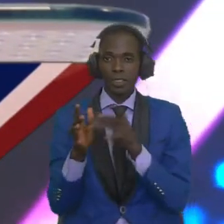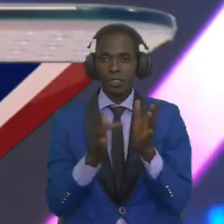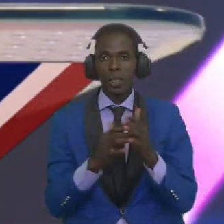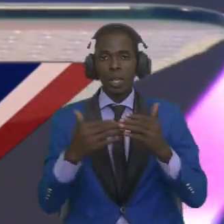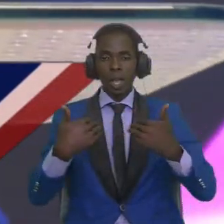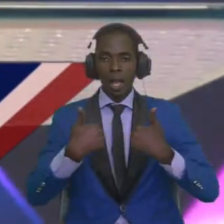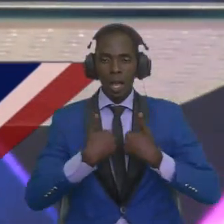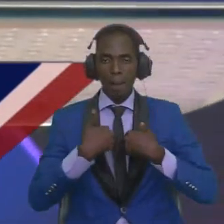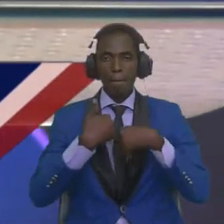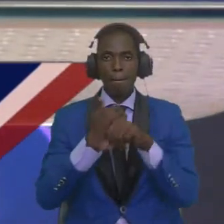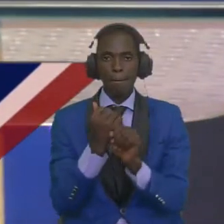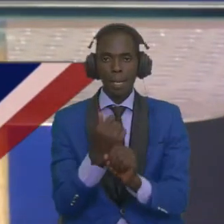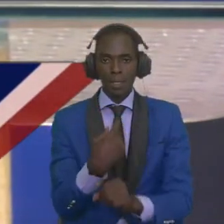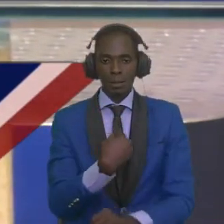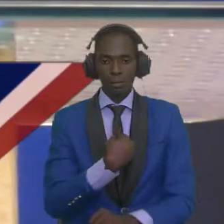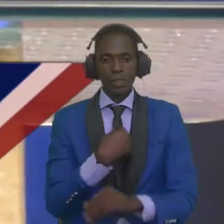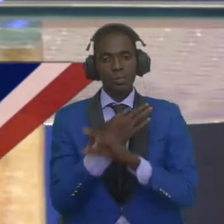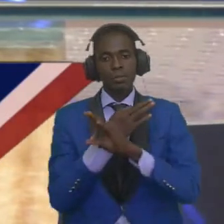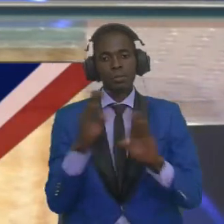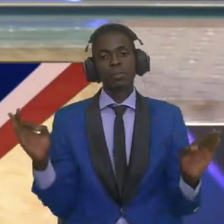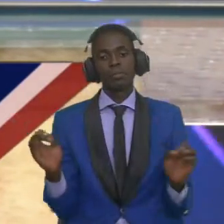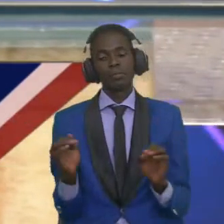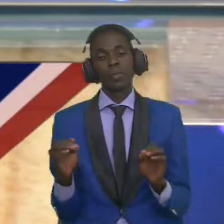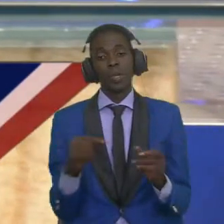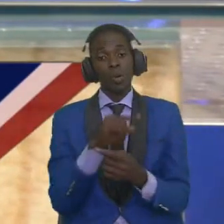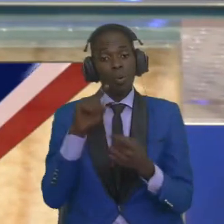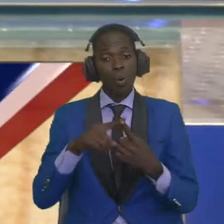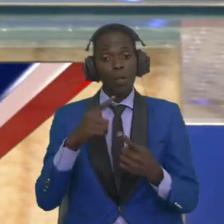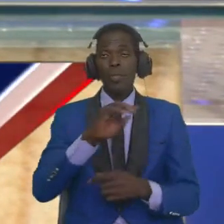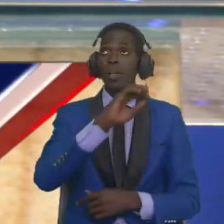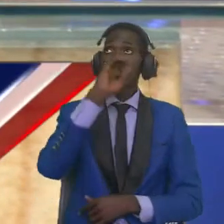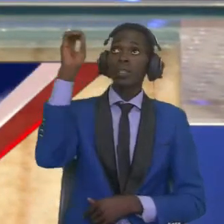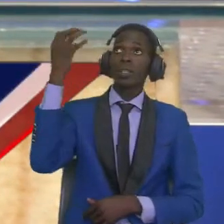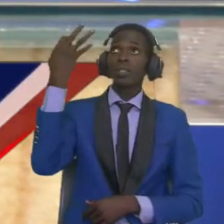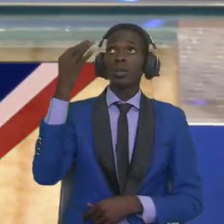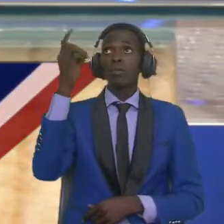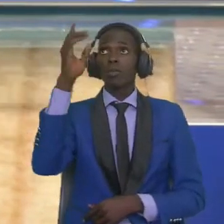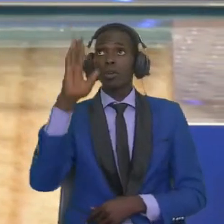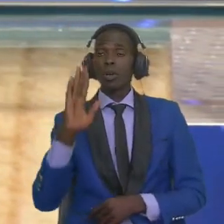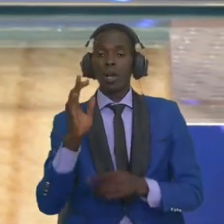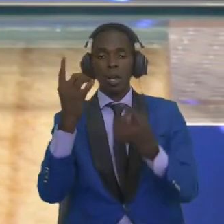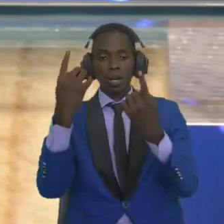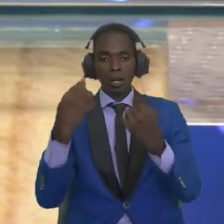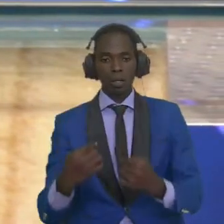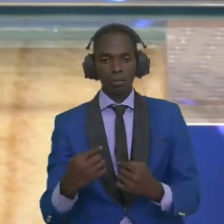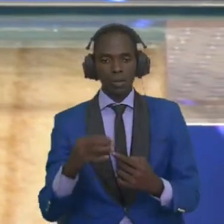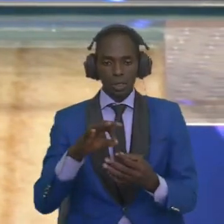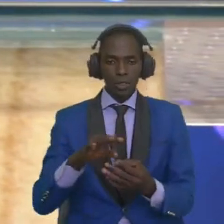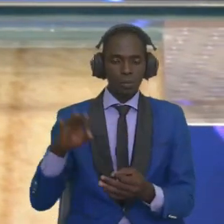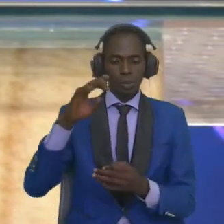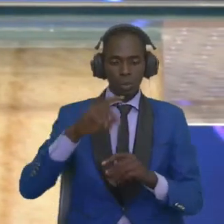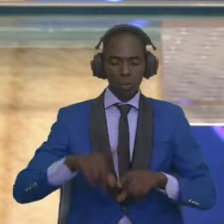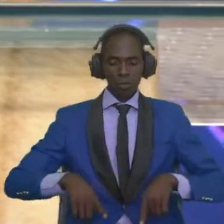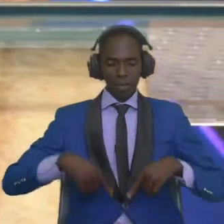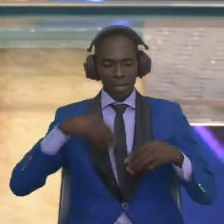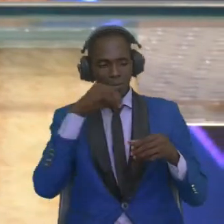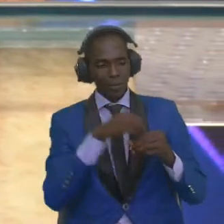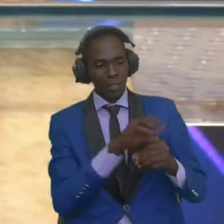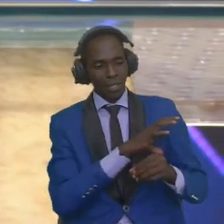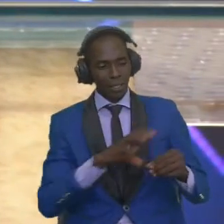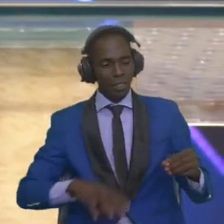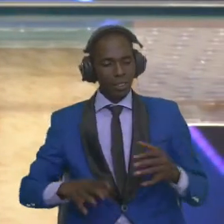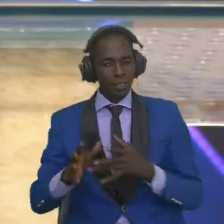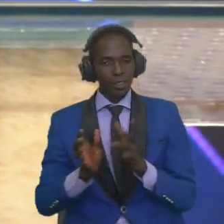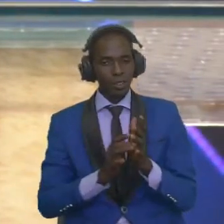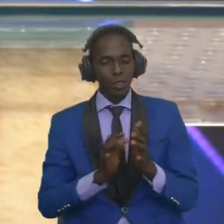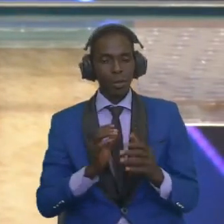made me free. When the grace of God comes, then the Spirit of life in Christ Jesus makes you